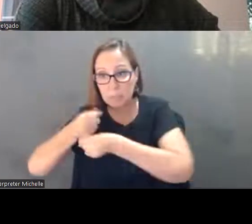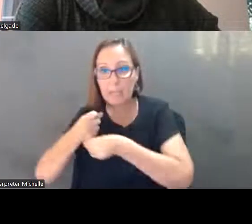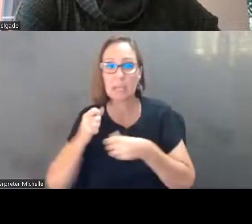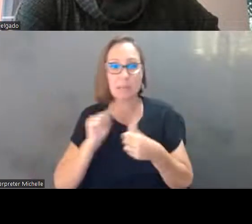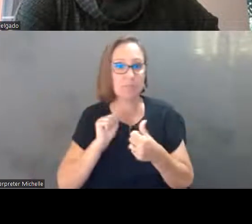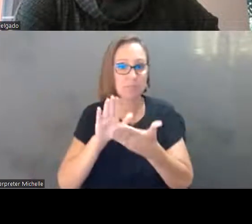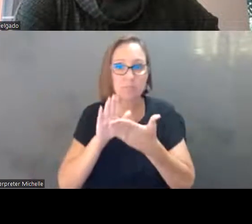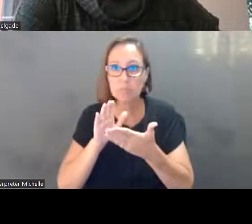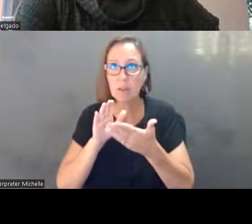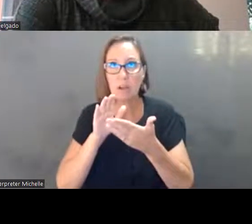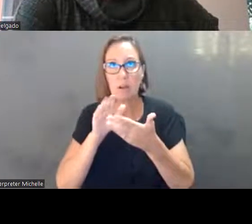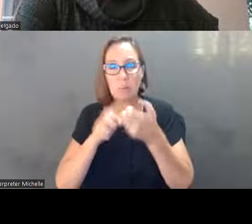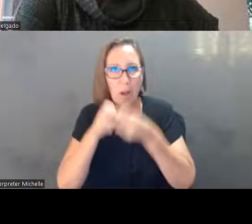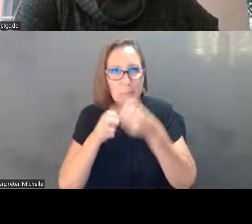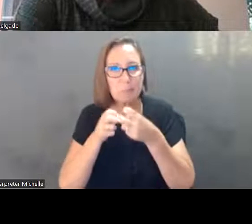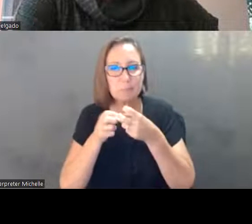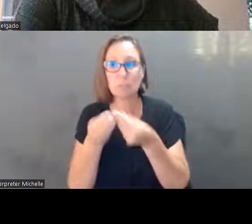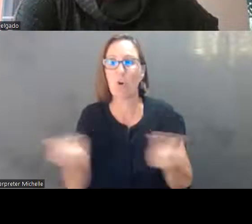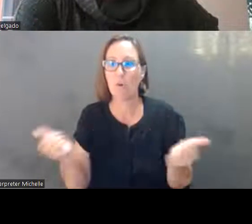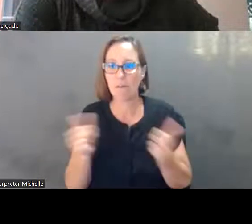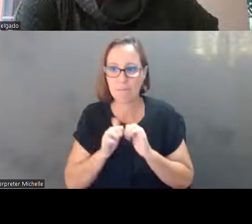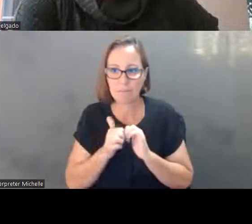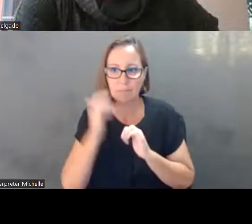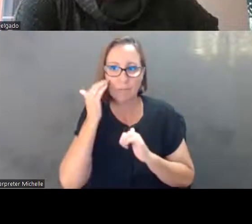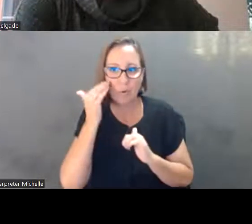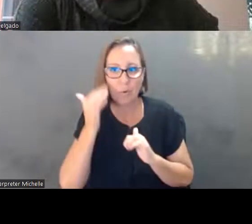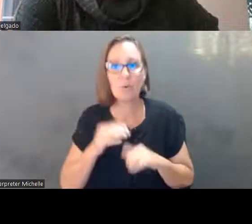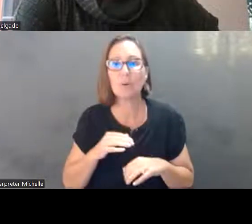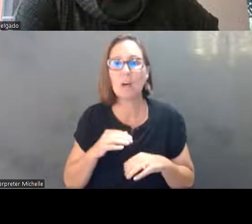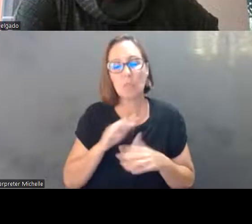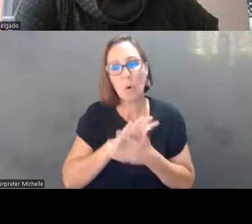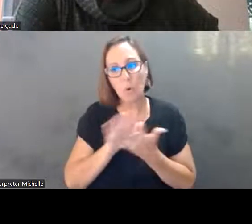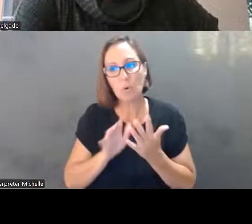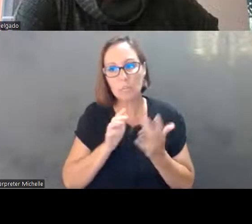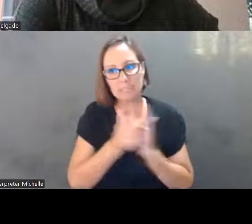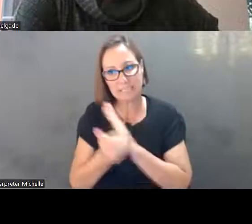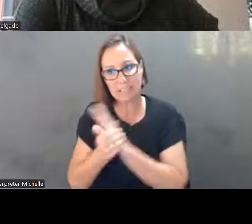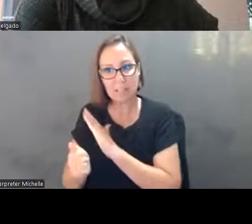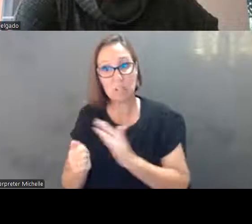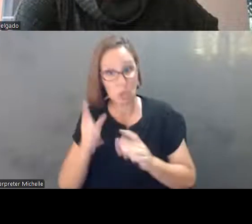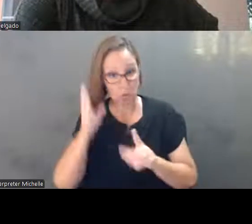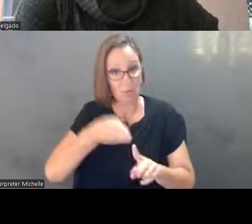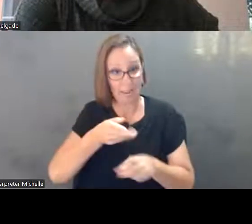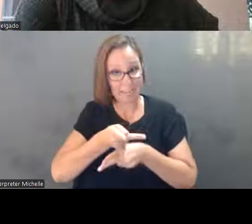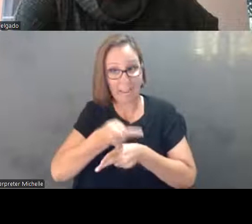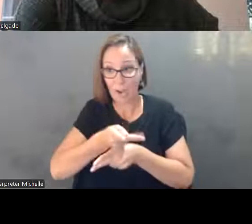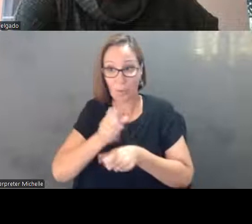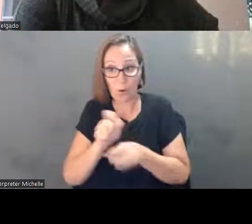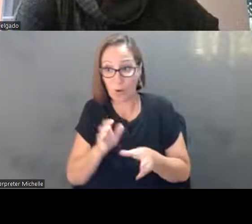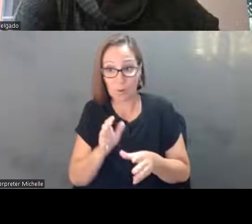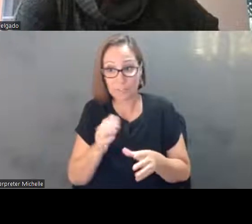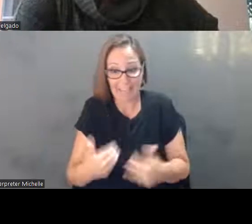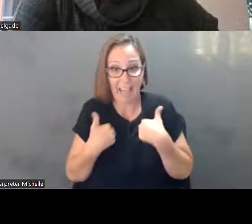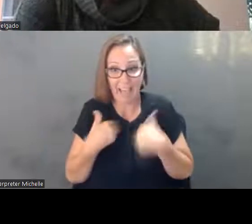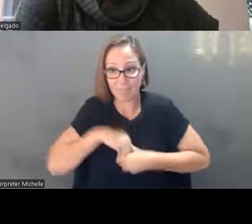problems, figuring out how to solve them. Those are all skills that not only do direct care workers display all the time, but they're